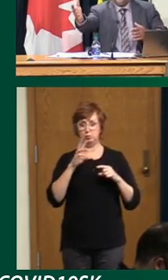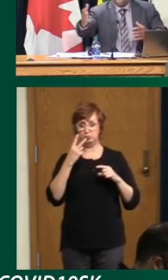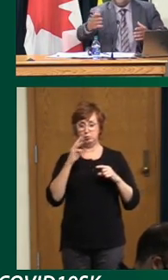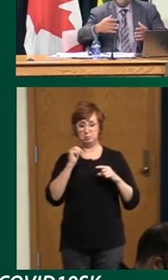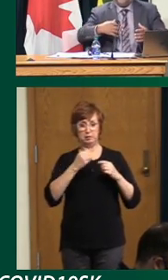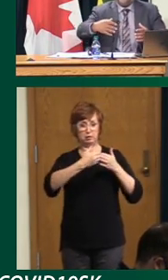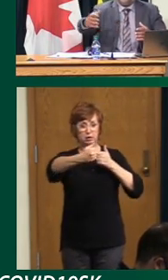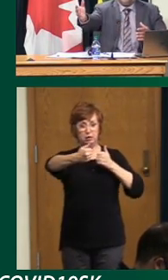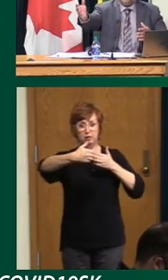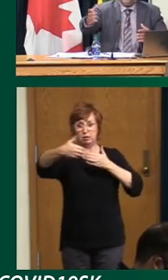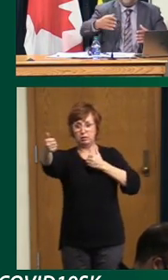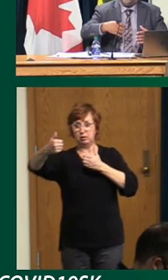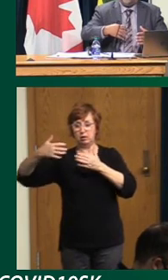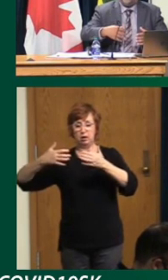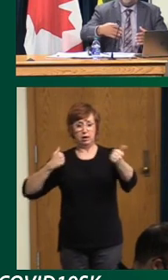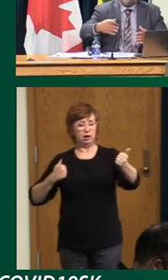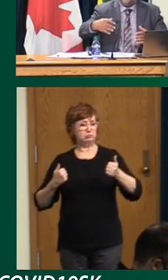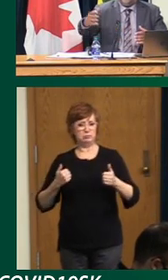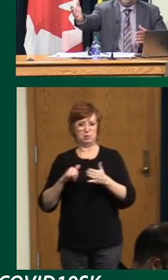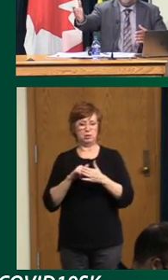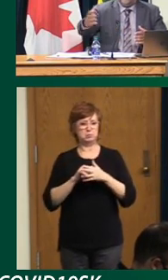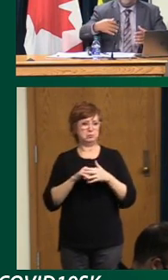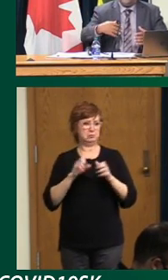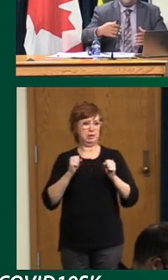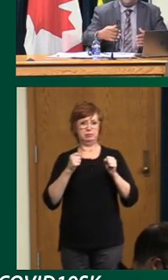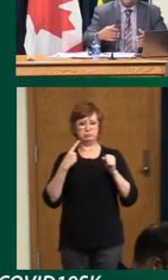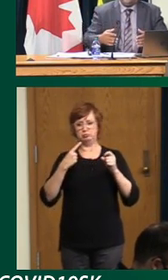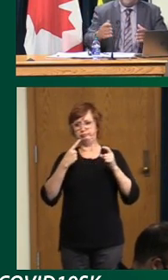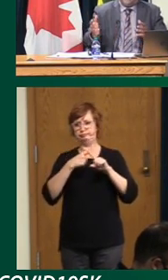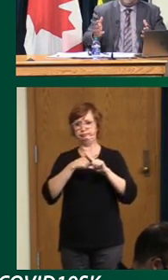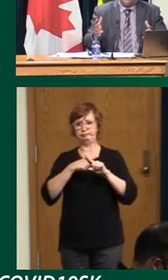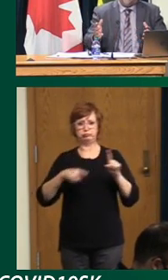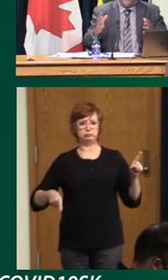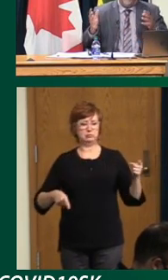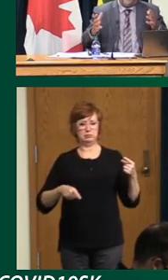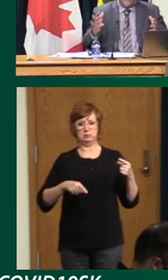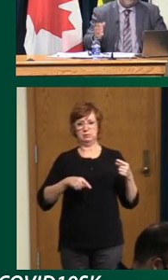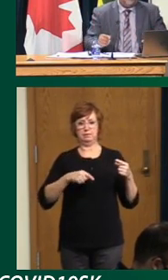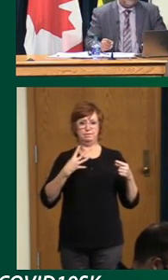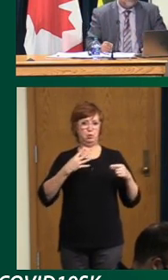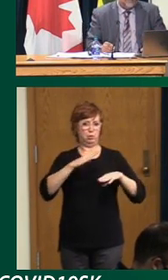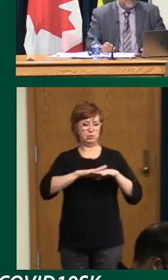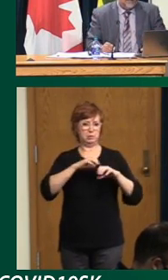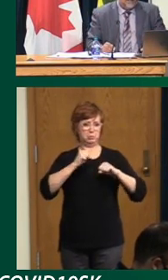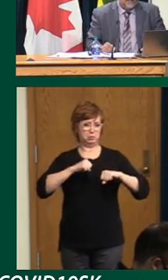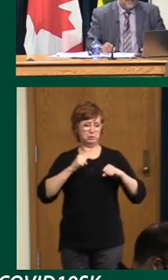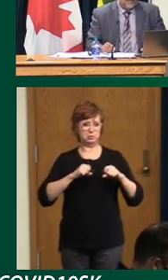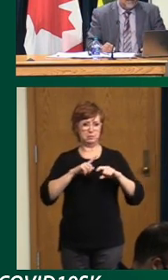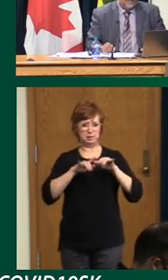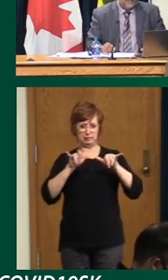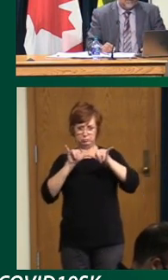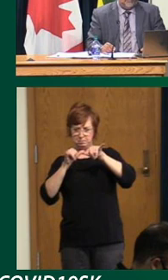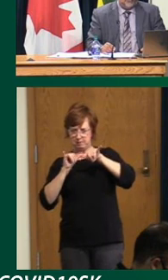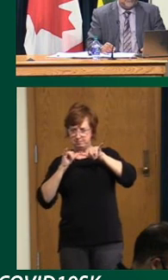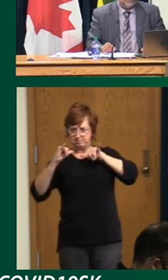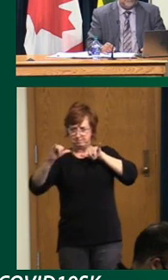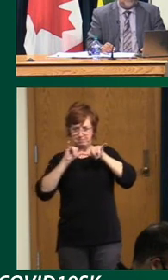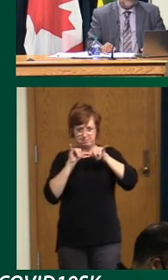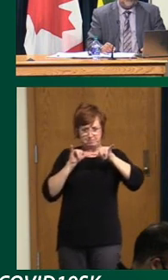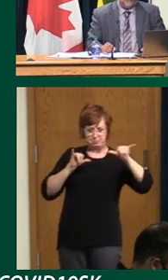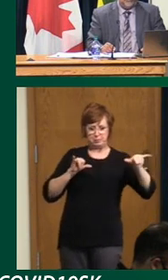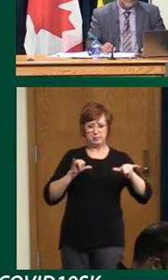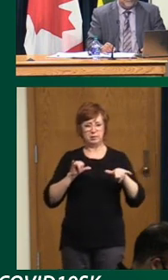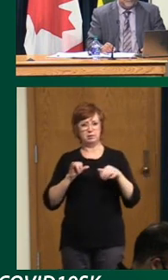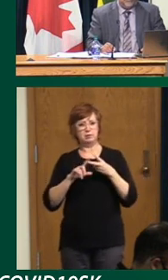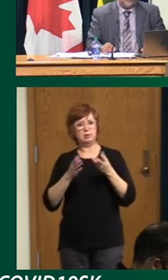household, maybe sit diagonally with almost 2-meter distance. I think we all need to think through that, and because